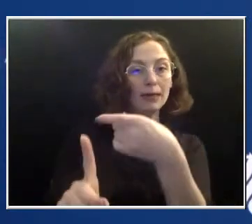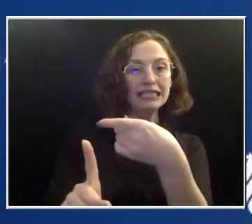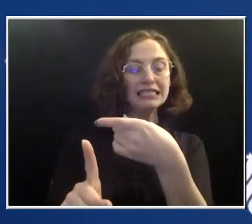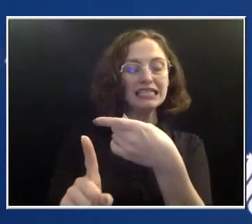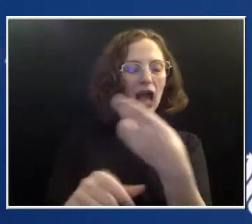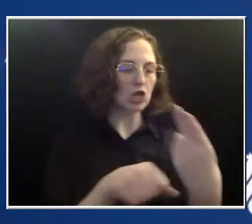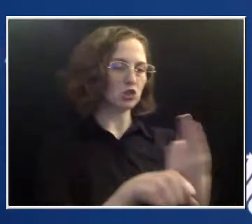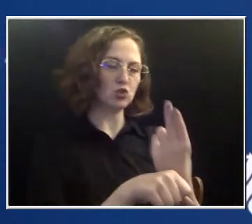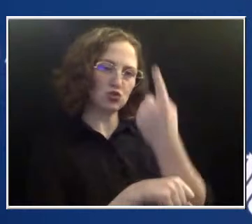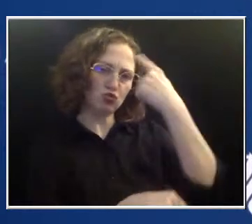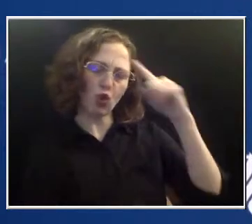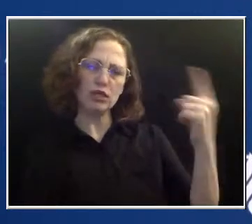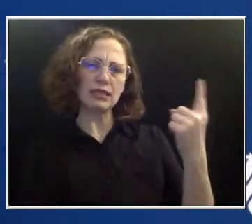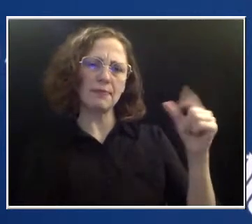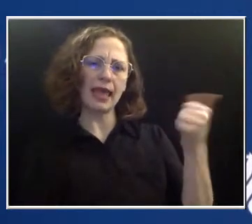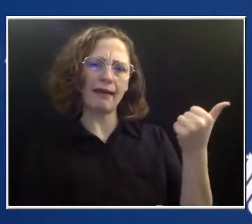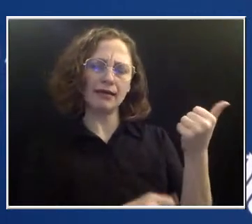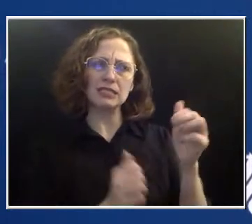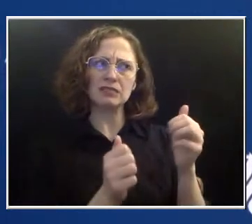extreme low-level